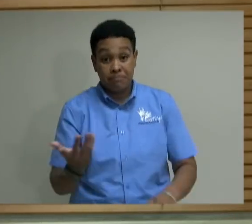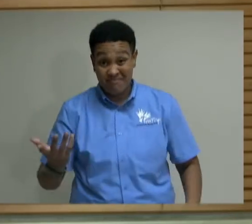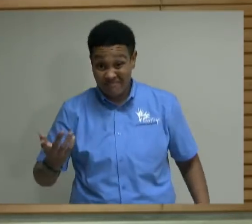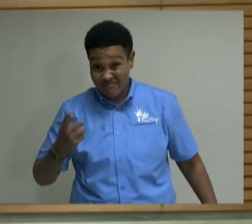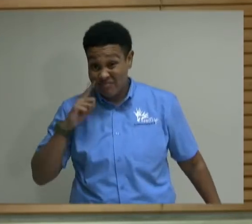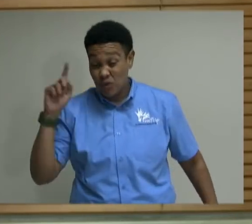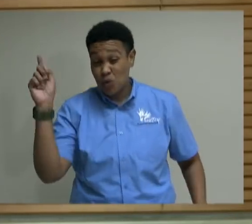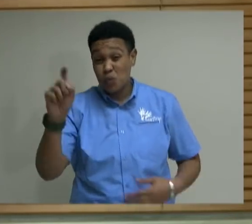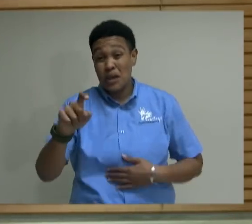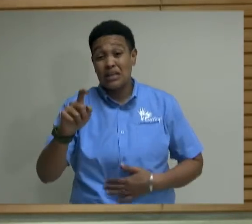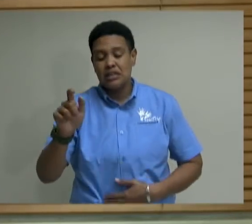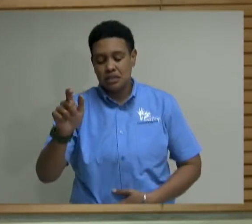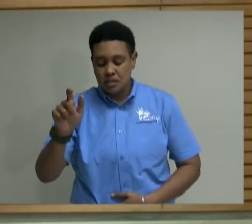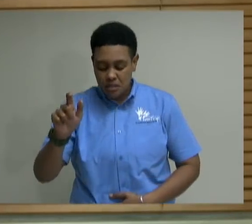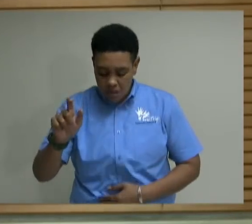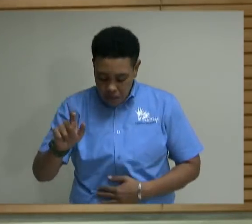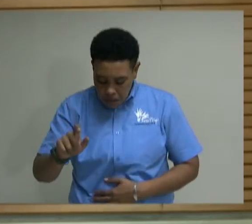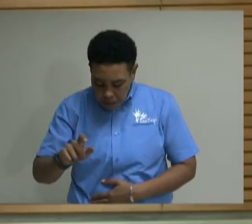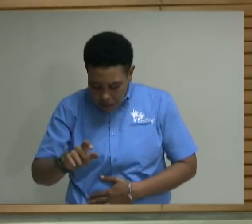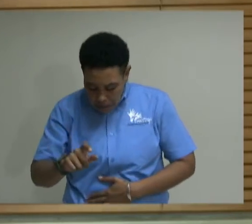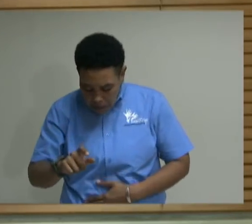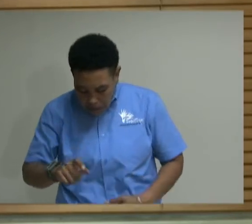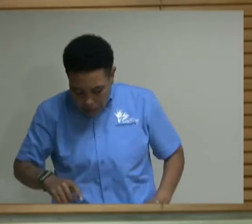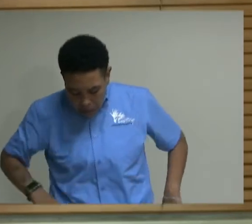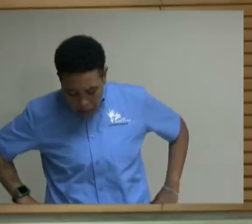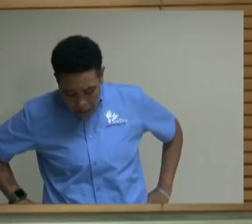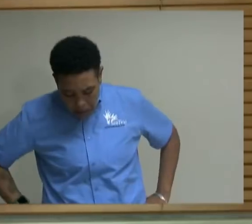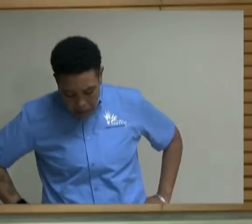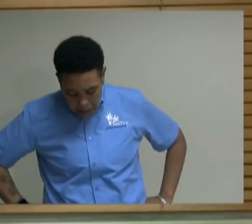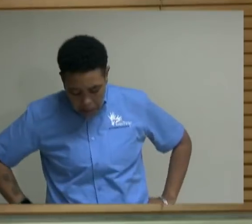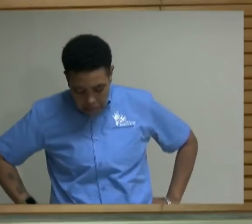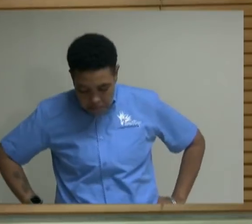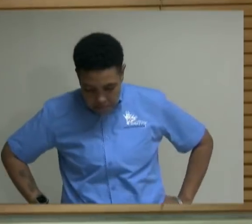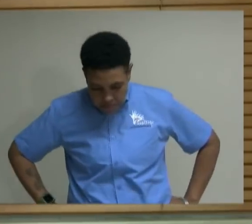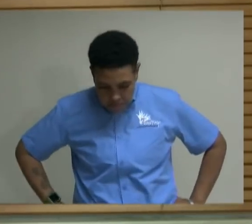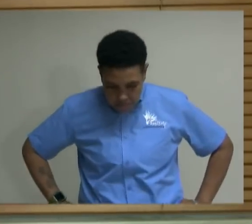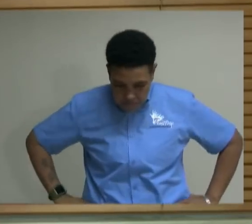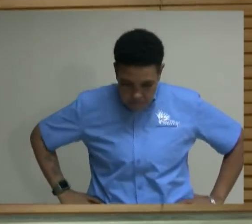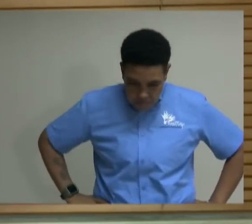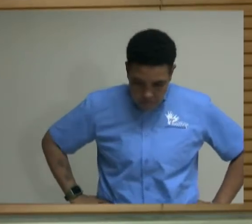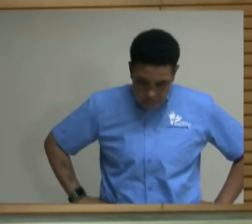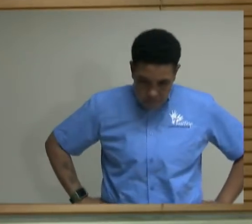question that, we would like to explore are,